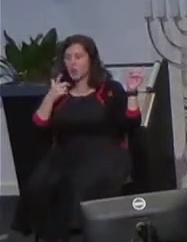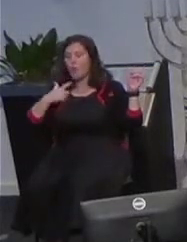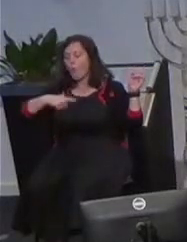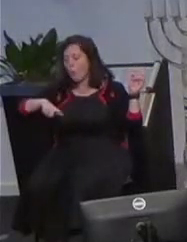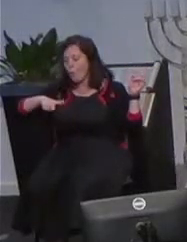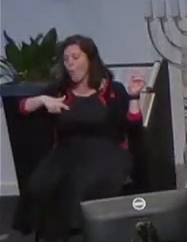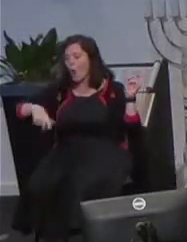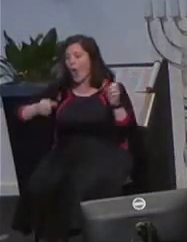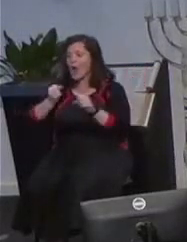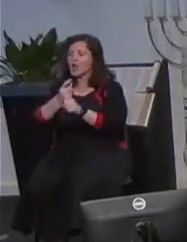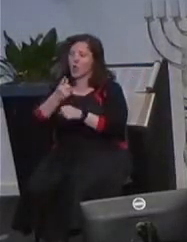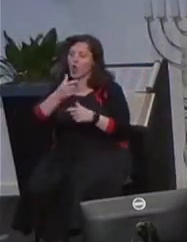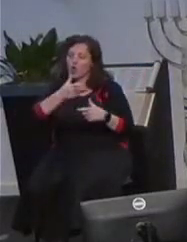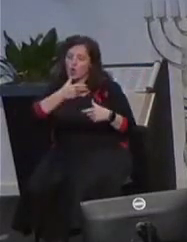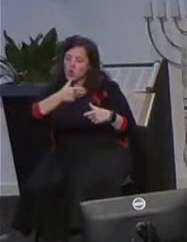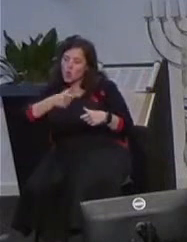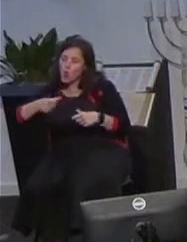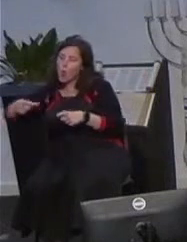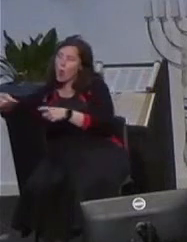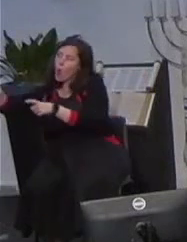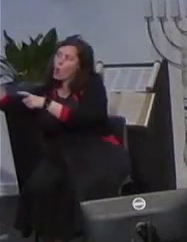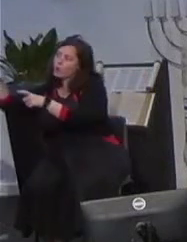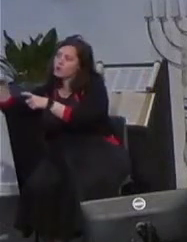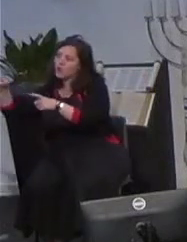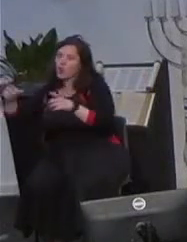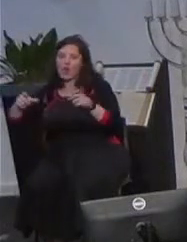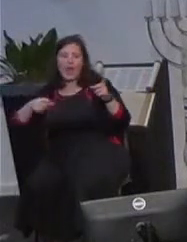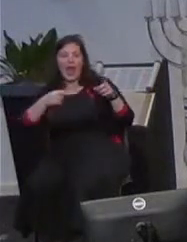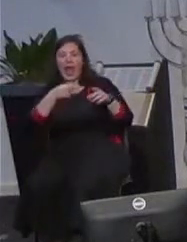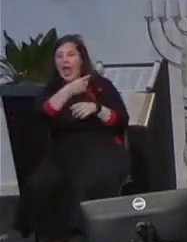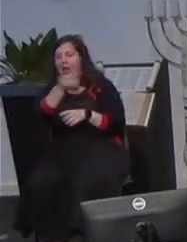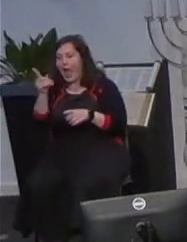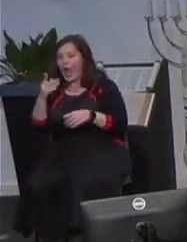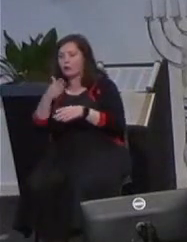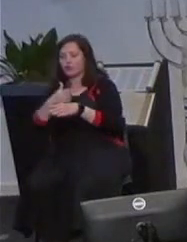our priestly duty, to share that message.